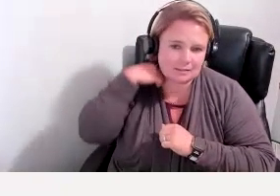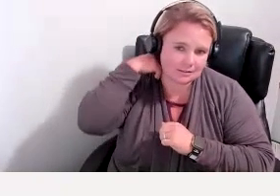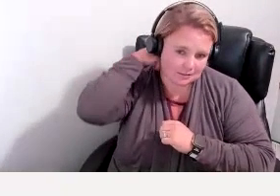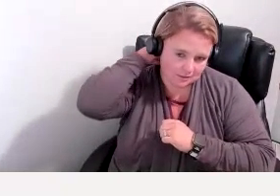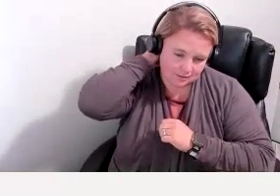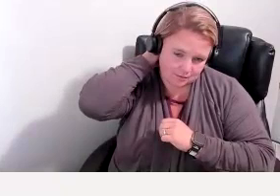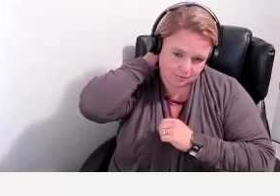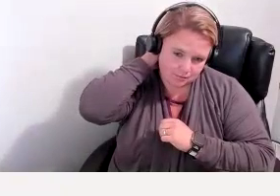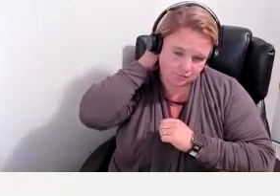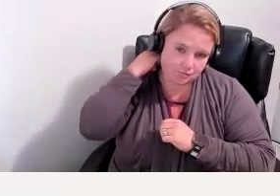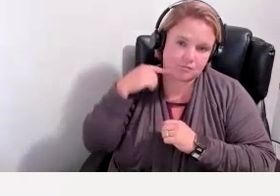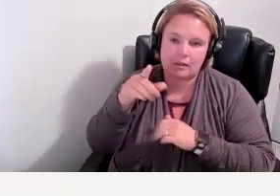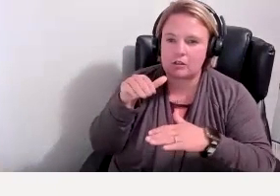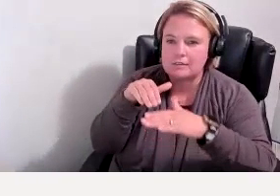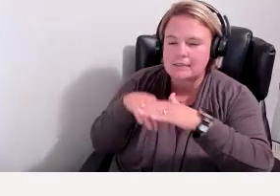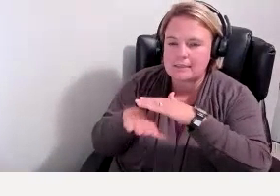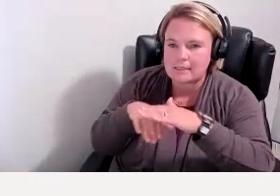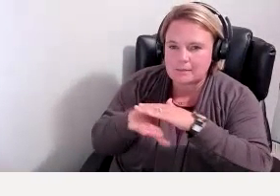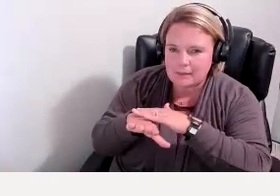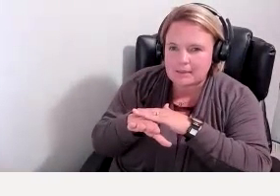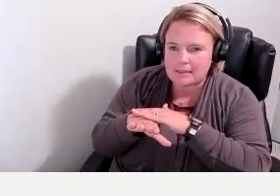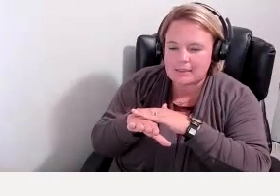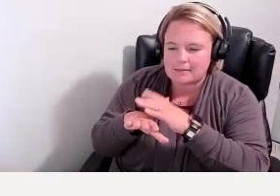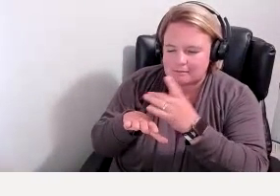is that accessibility